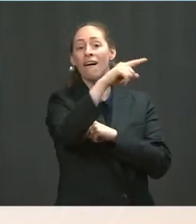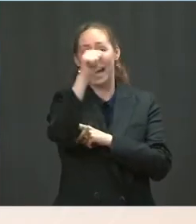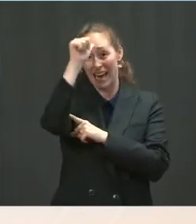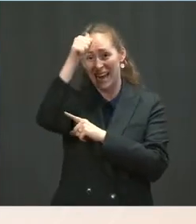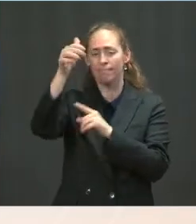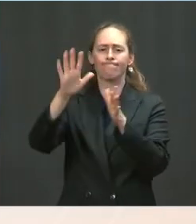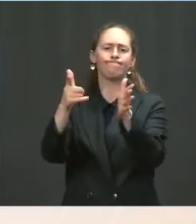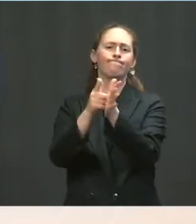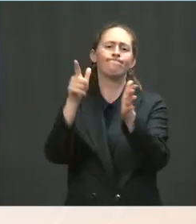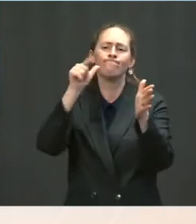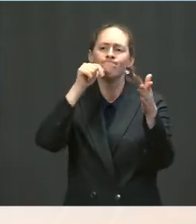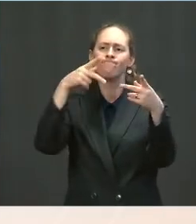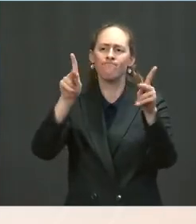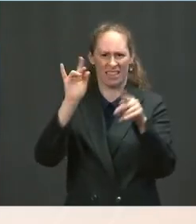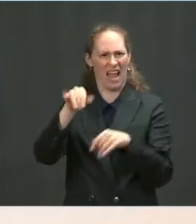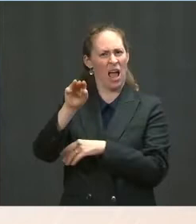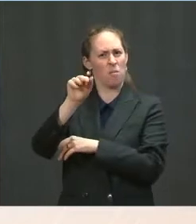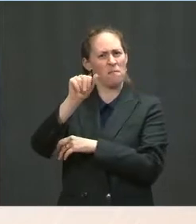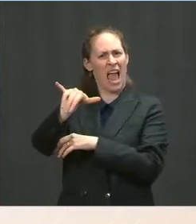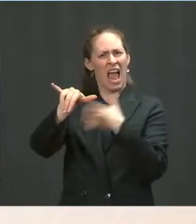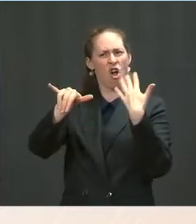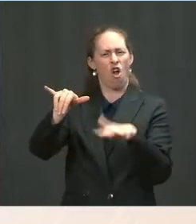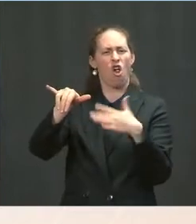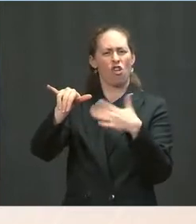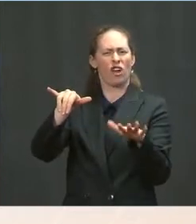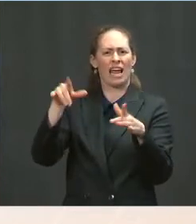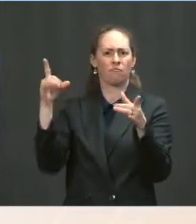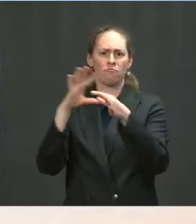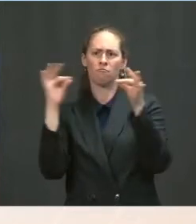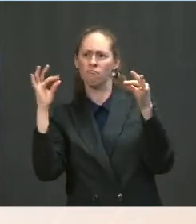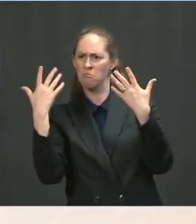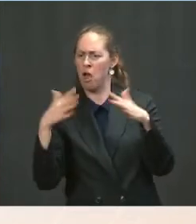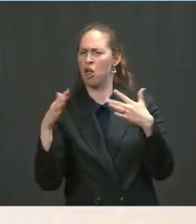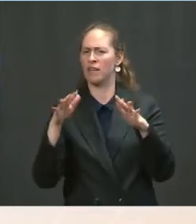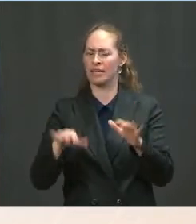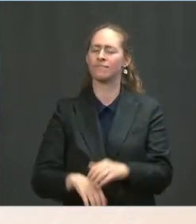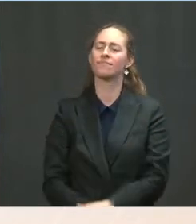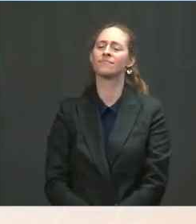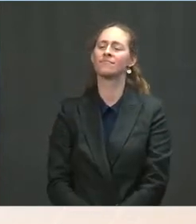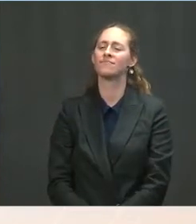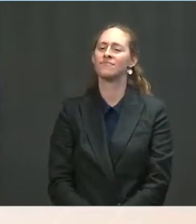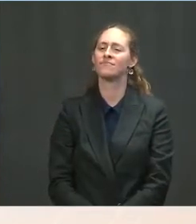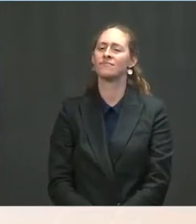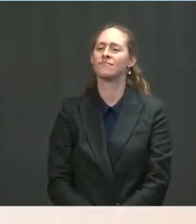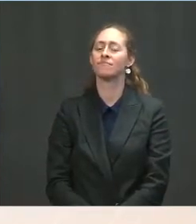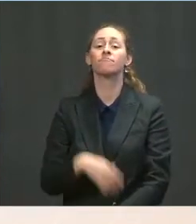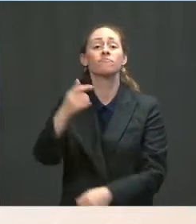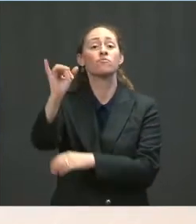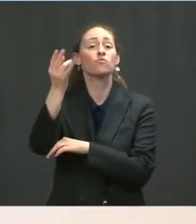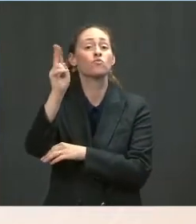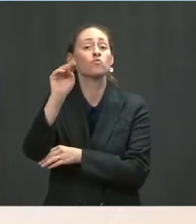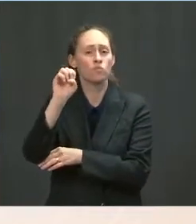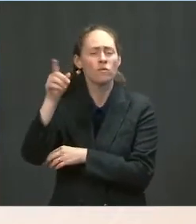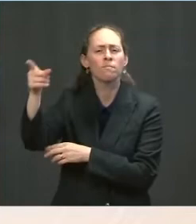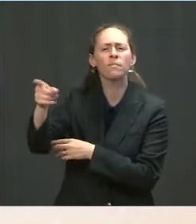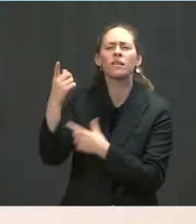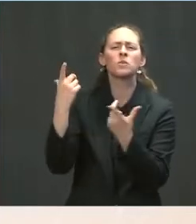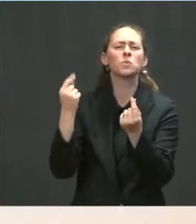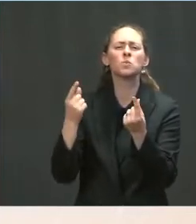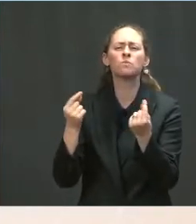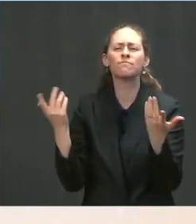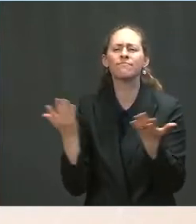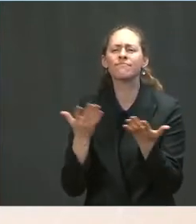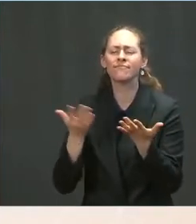you know, that was many months ago at this point, or a couple months ago at this point. In the month of June, doctors from the admin blitzed